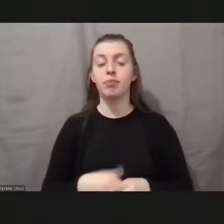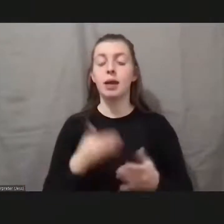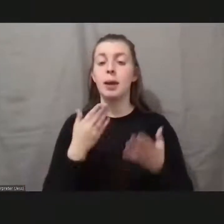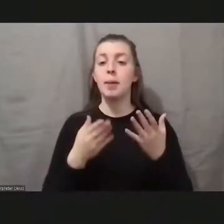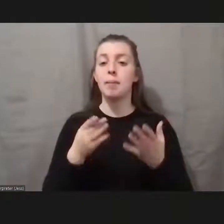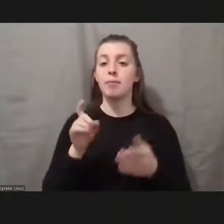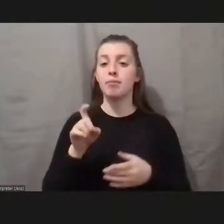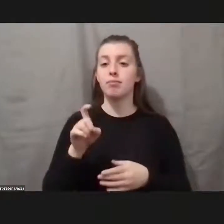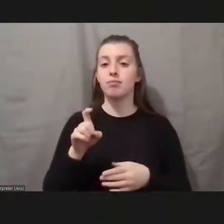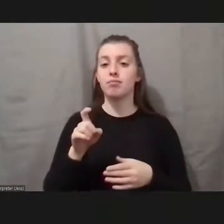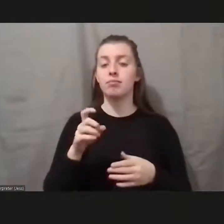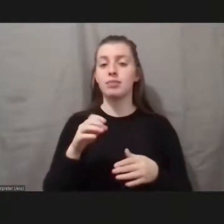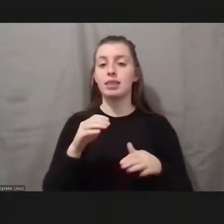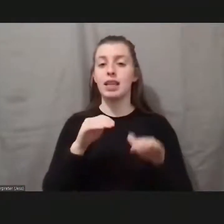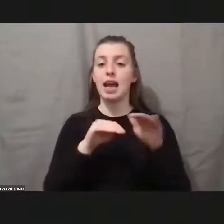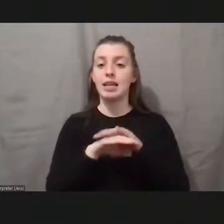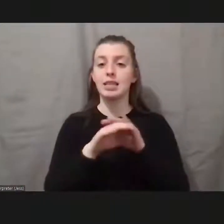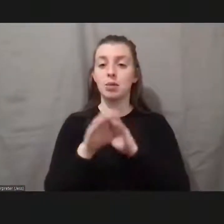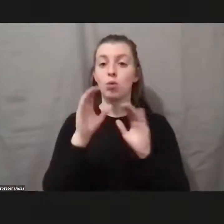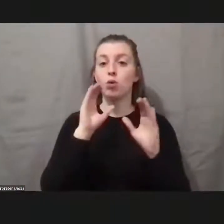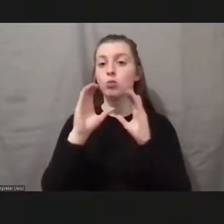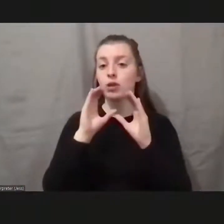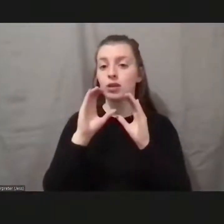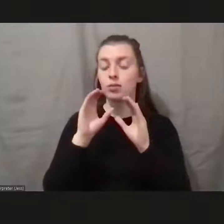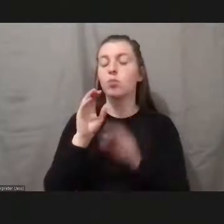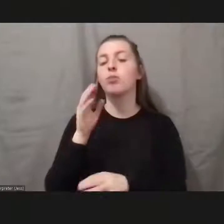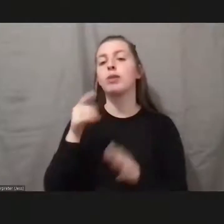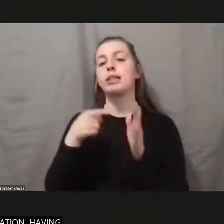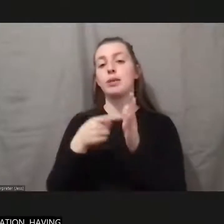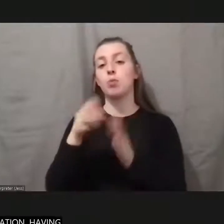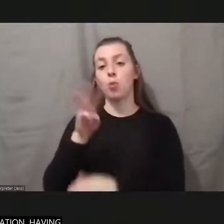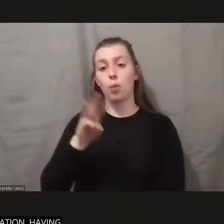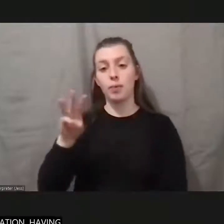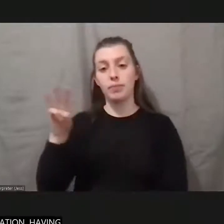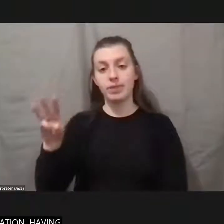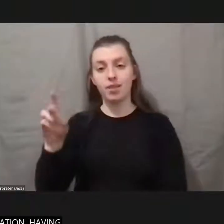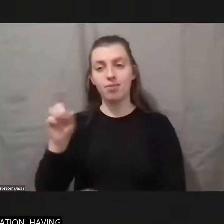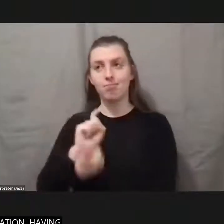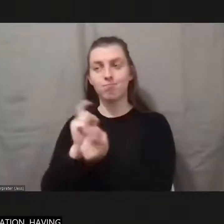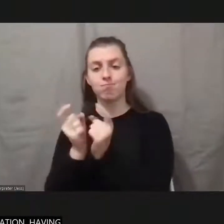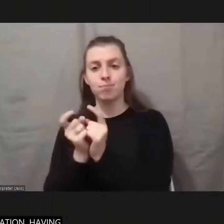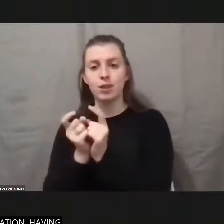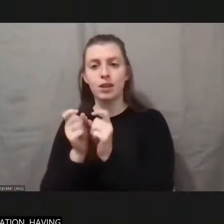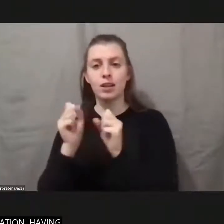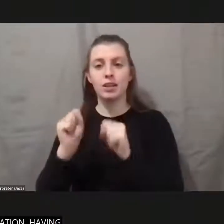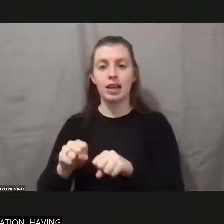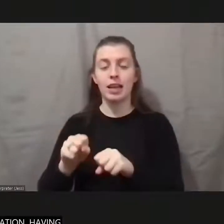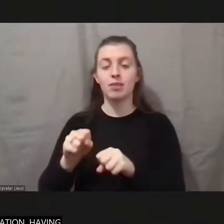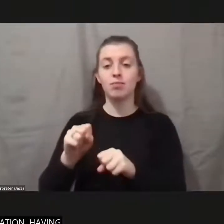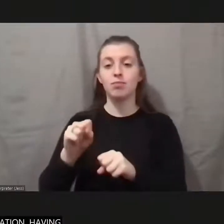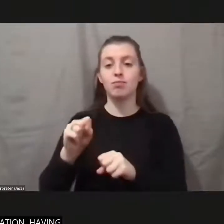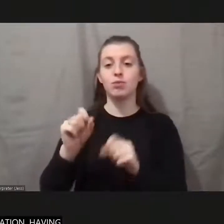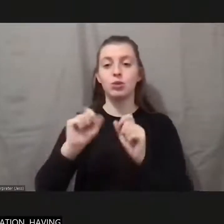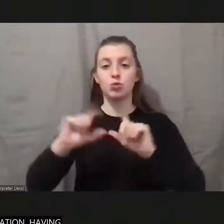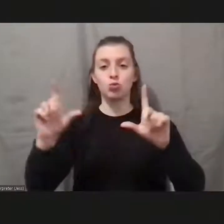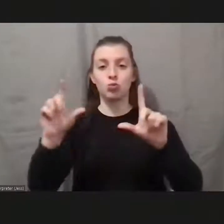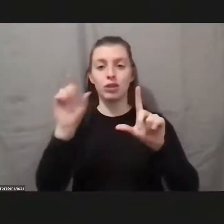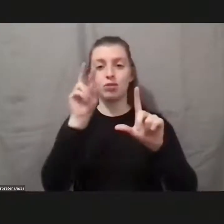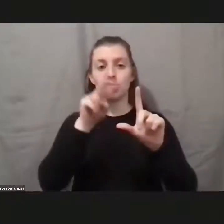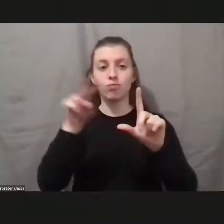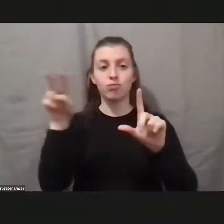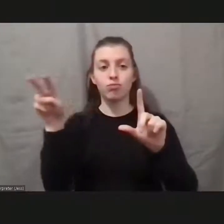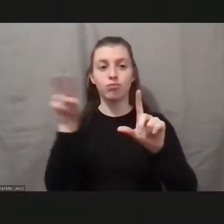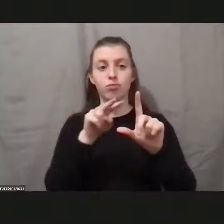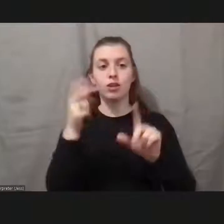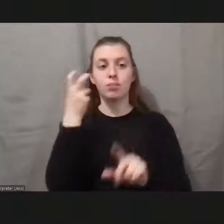accessible communication, having your website redone so that it is more accessible for screen readers, you can